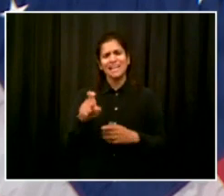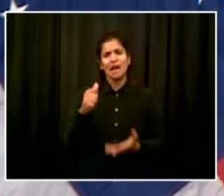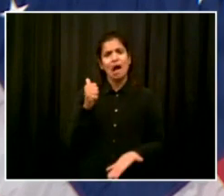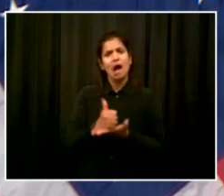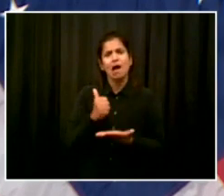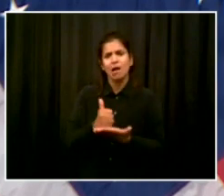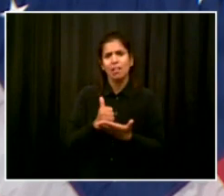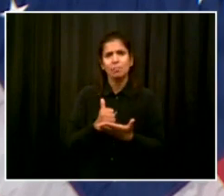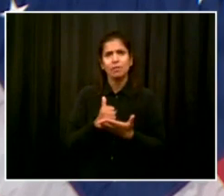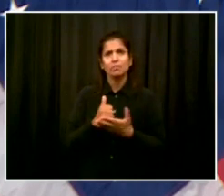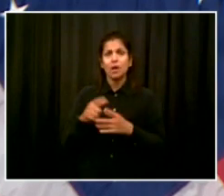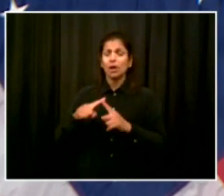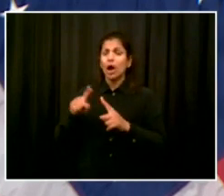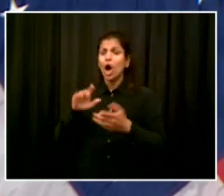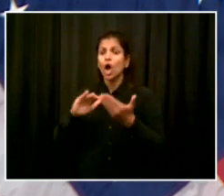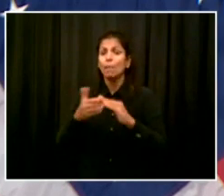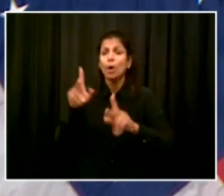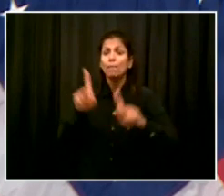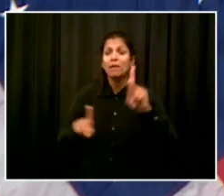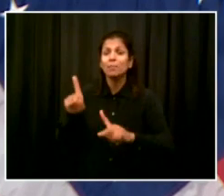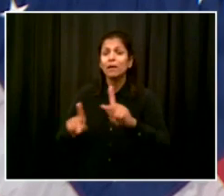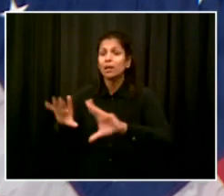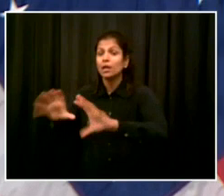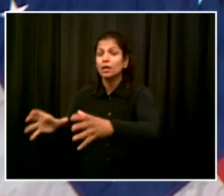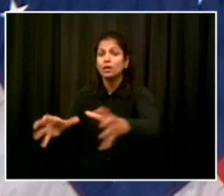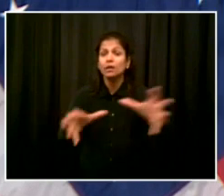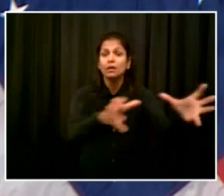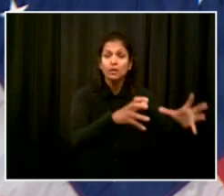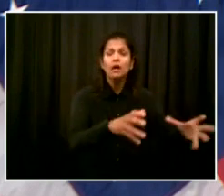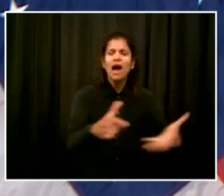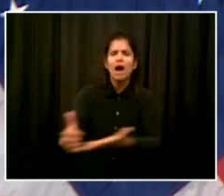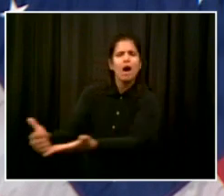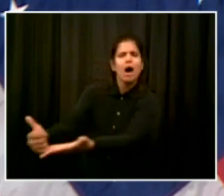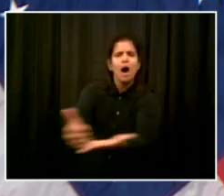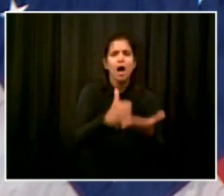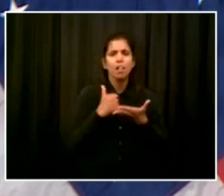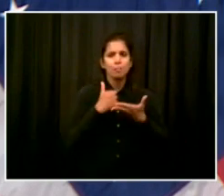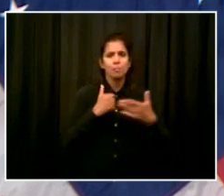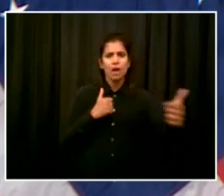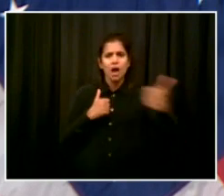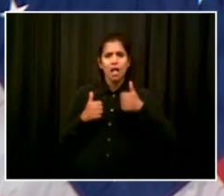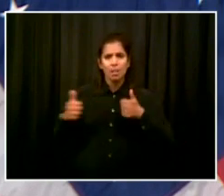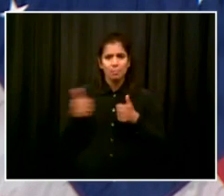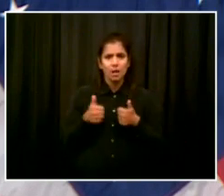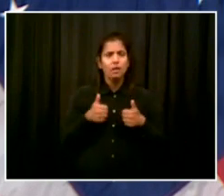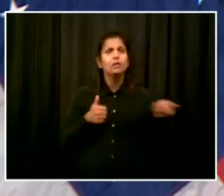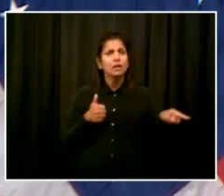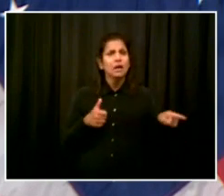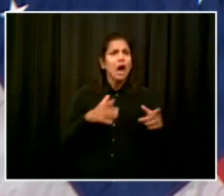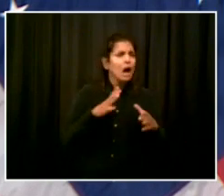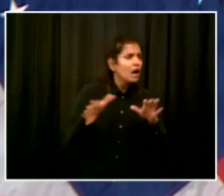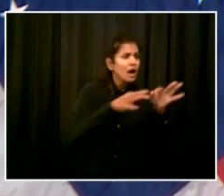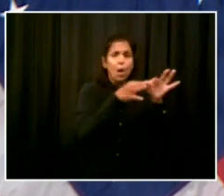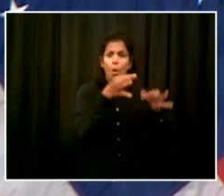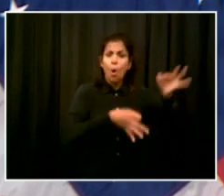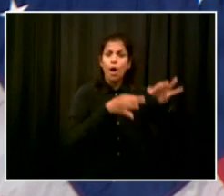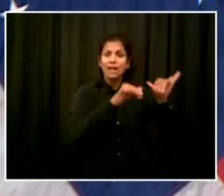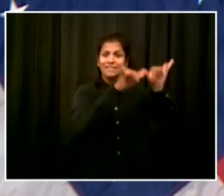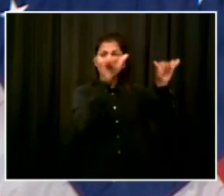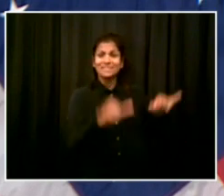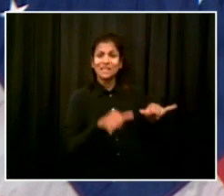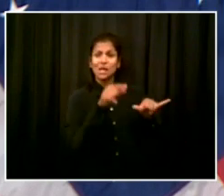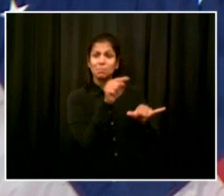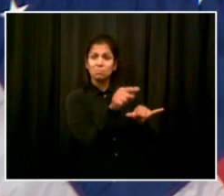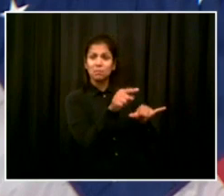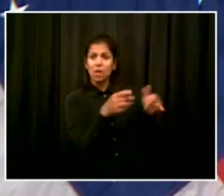to include prosecutors. But we can get this under control. I truly believe we can, but we're going to need a lot of things to go right.